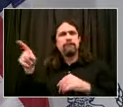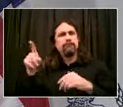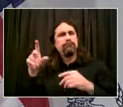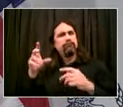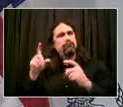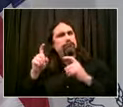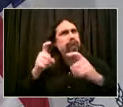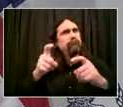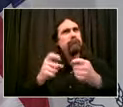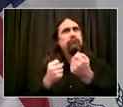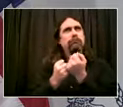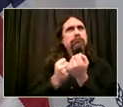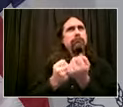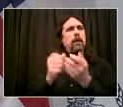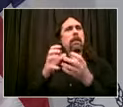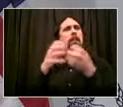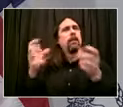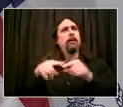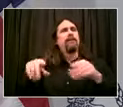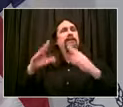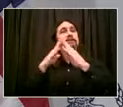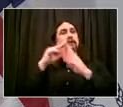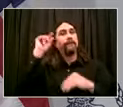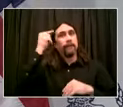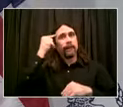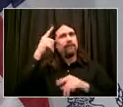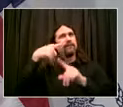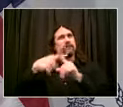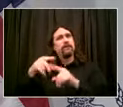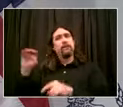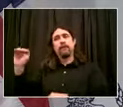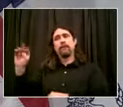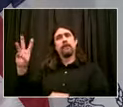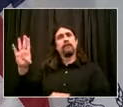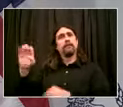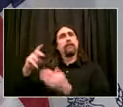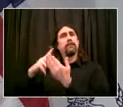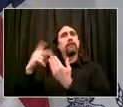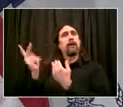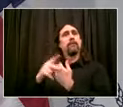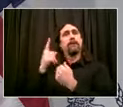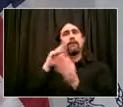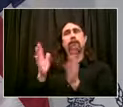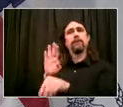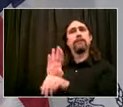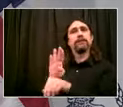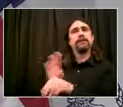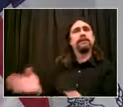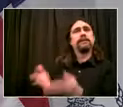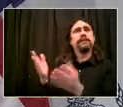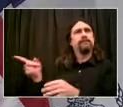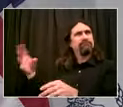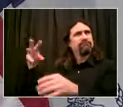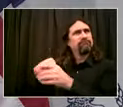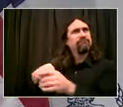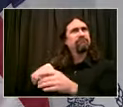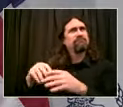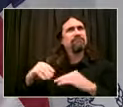the leadership of Lorraine Grillo. It's a passion for her. It's a passion for justice that has led her to make sure resources